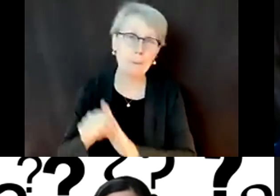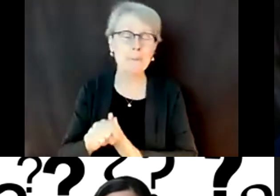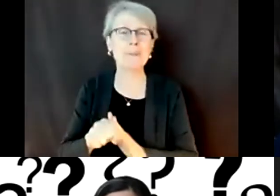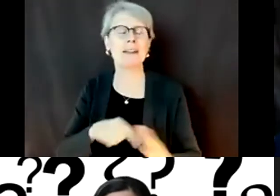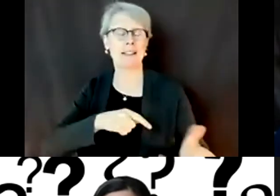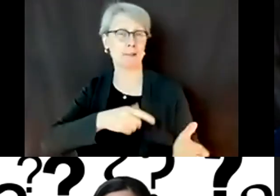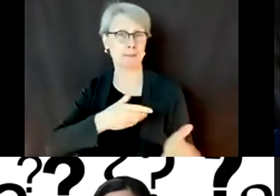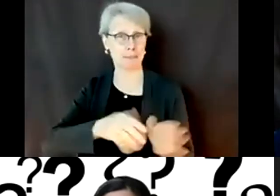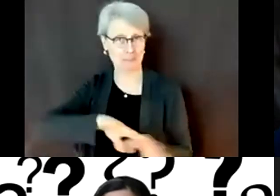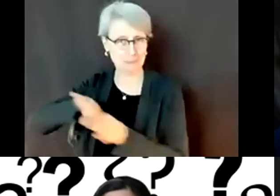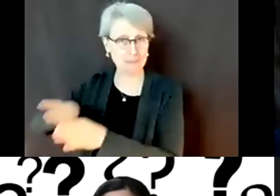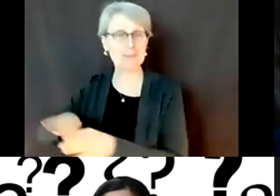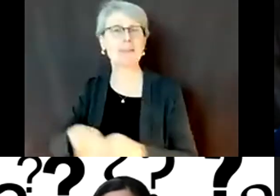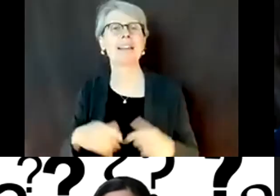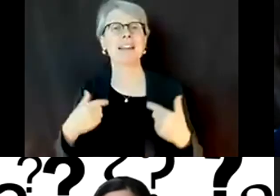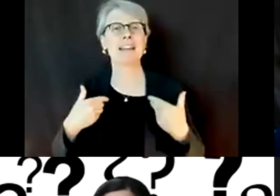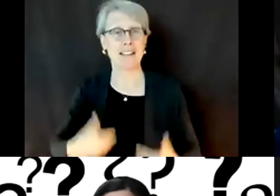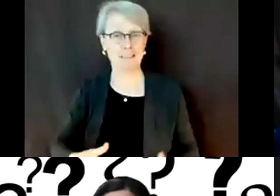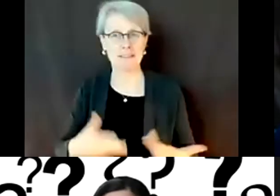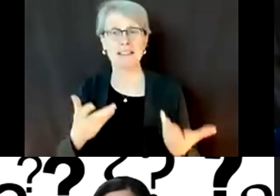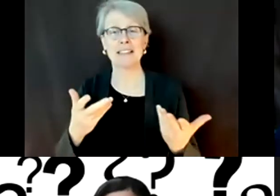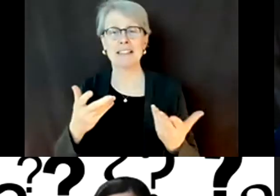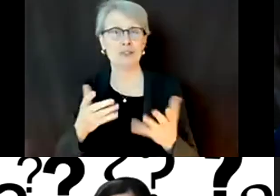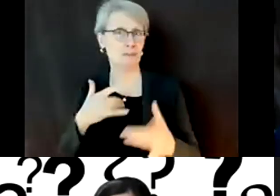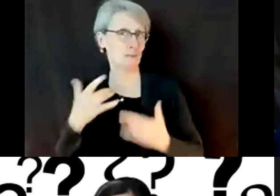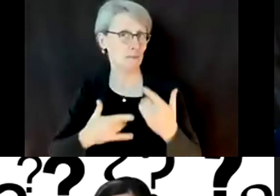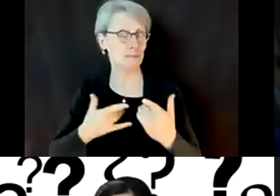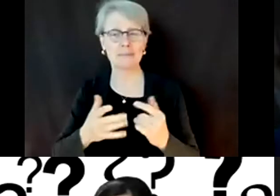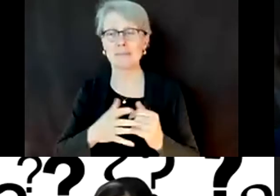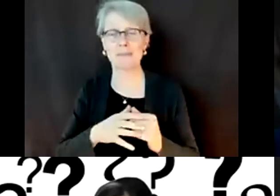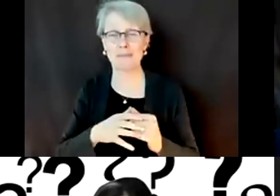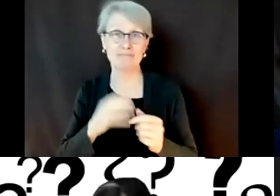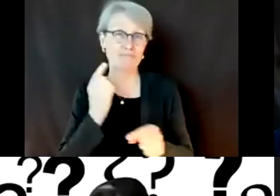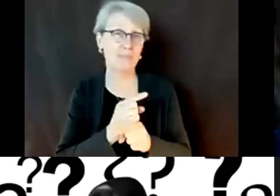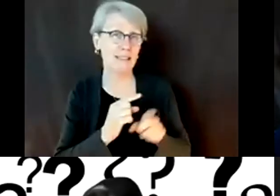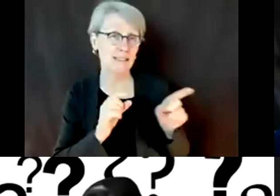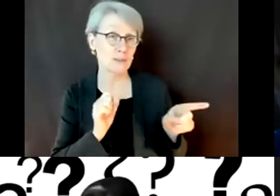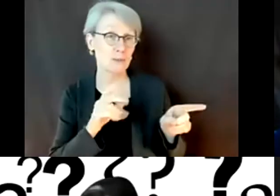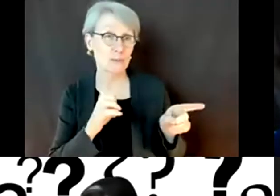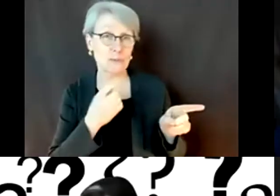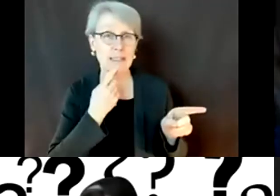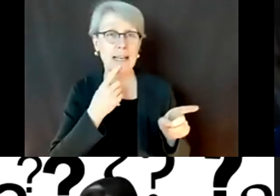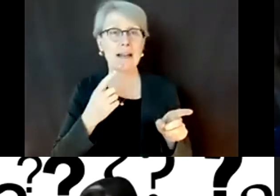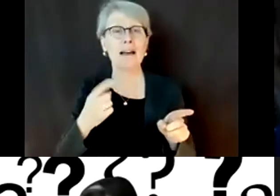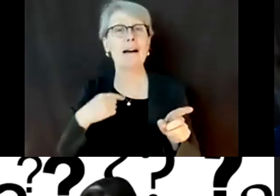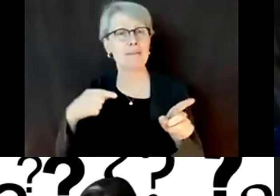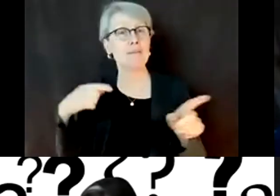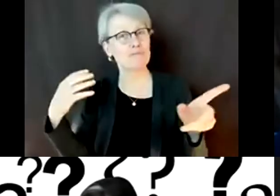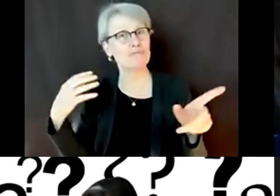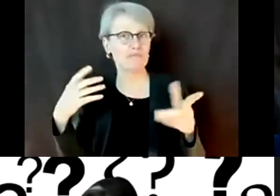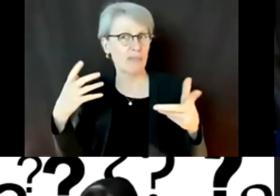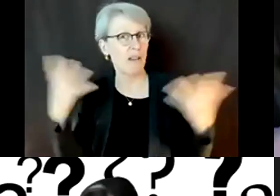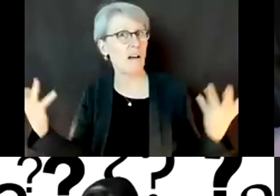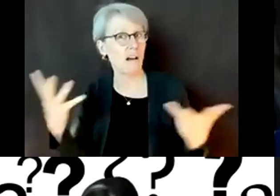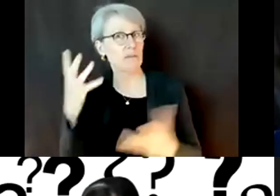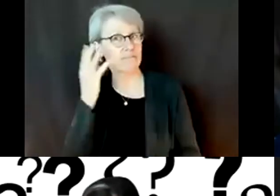it. So I'm here to, as Sue said, I've done a lot of work